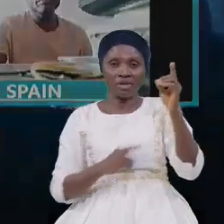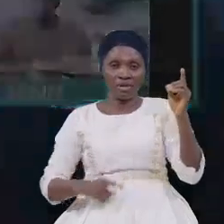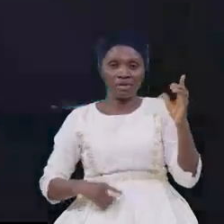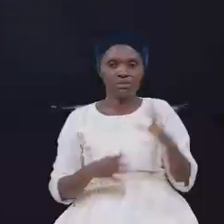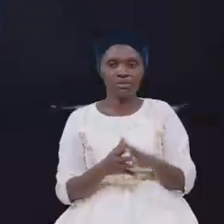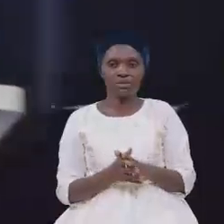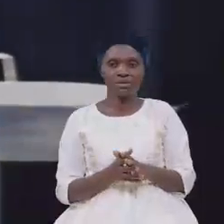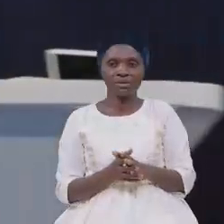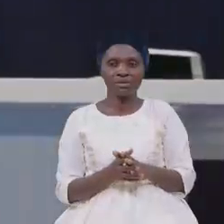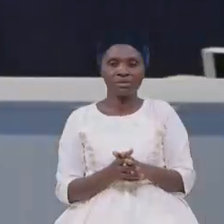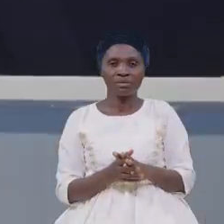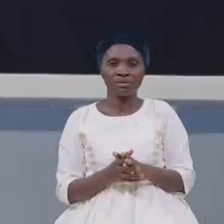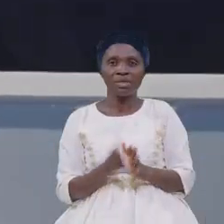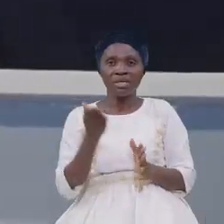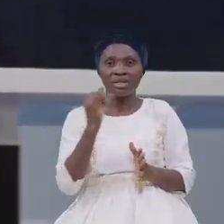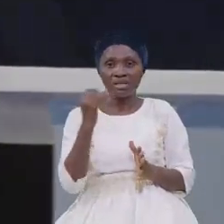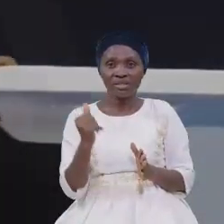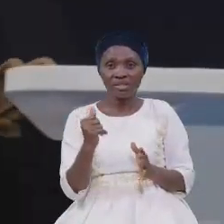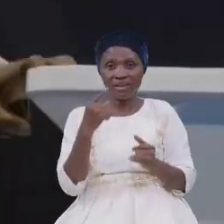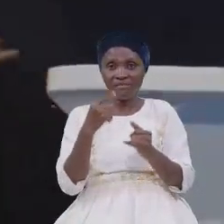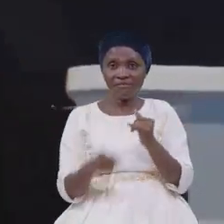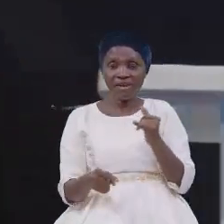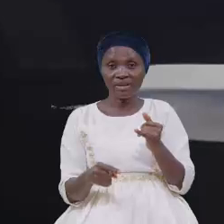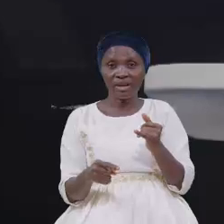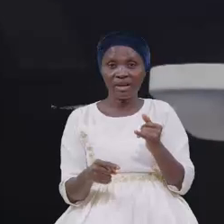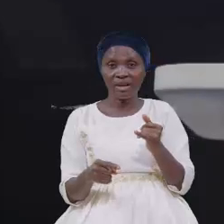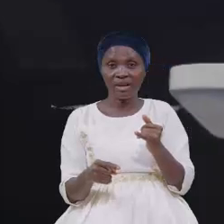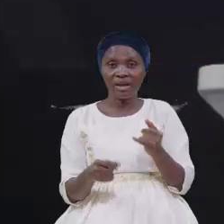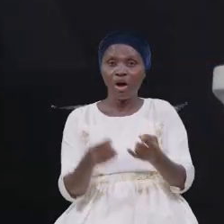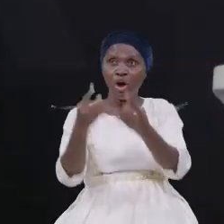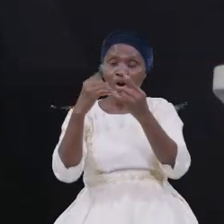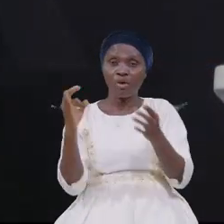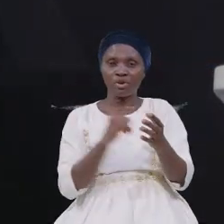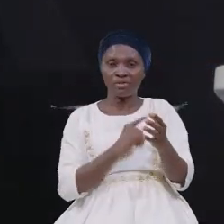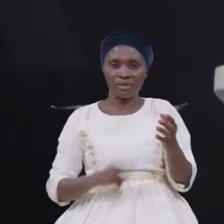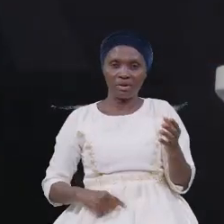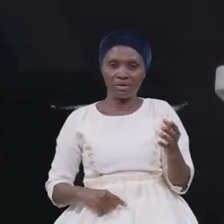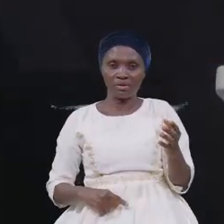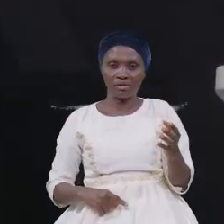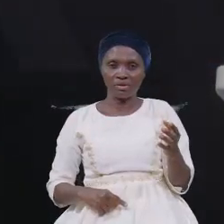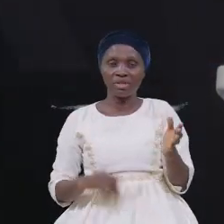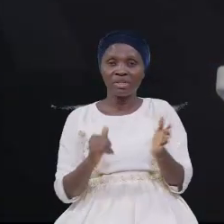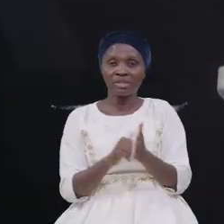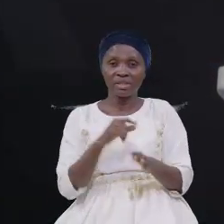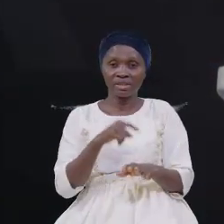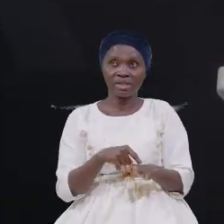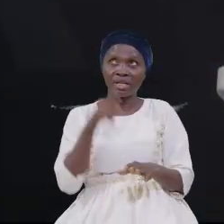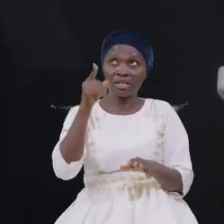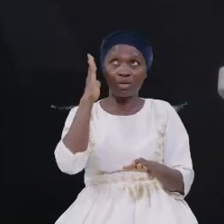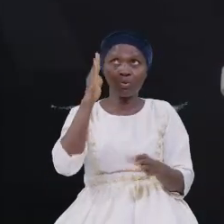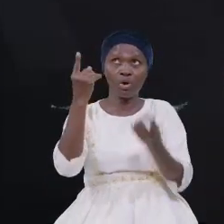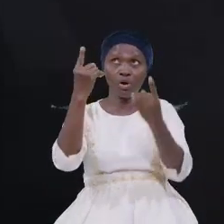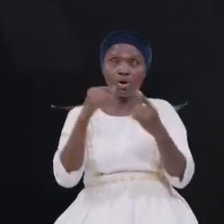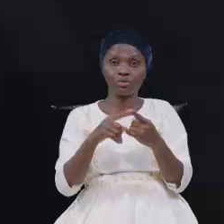the final coming of the Lord. That time he comes to take the saints,